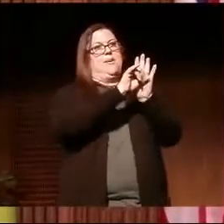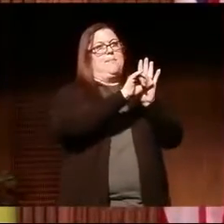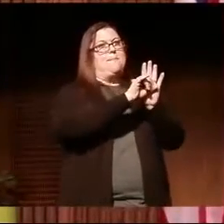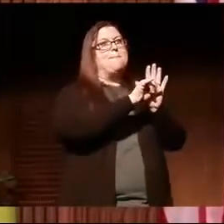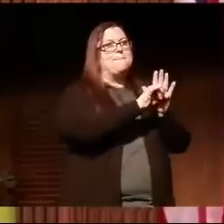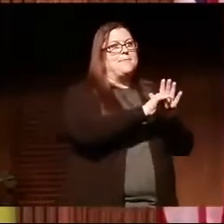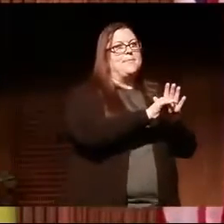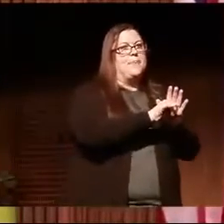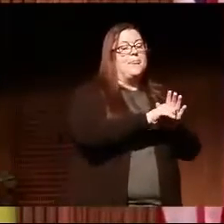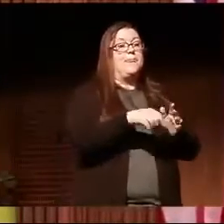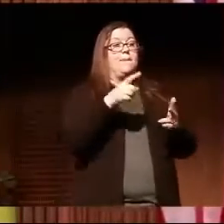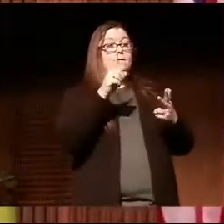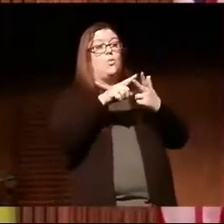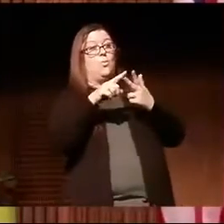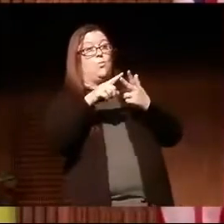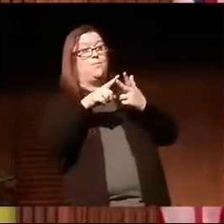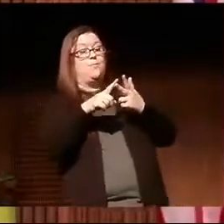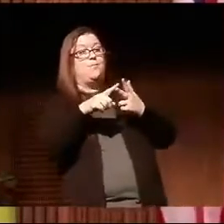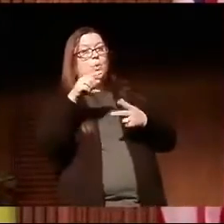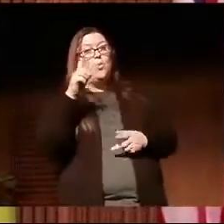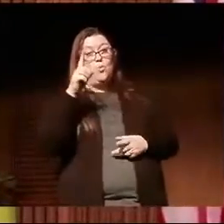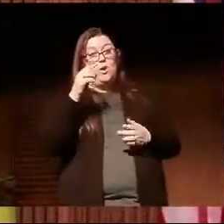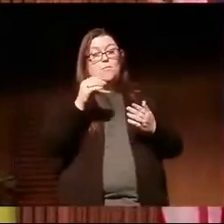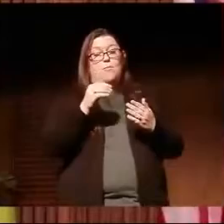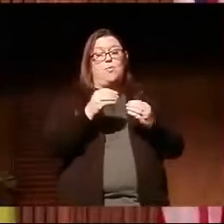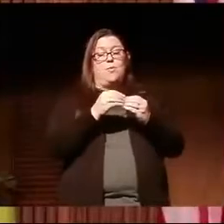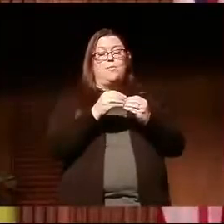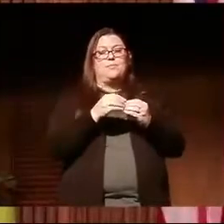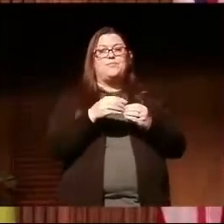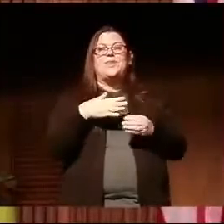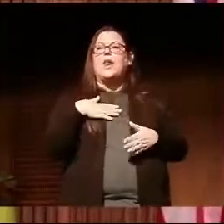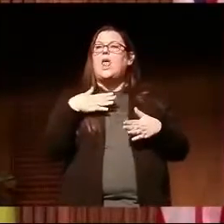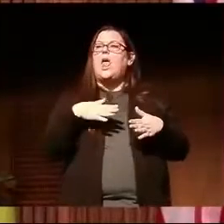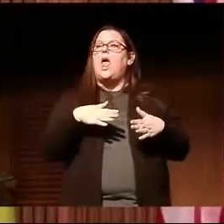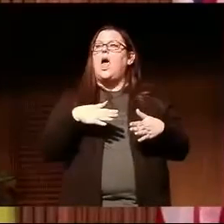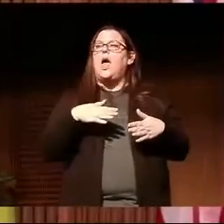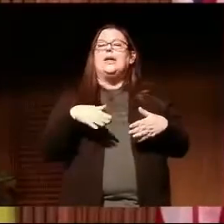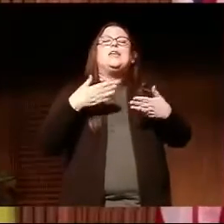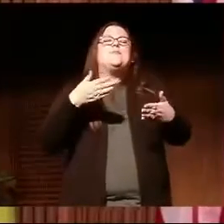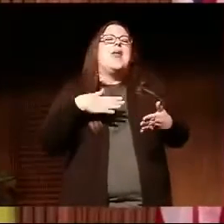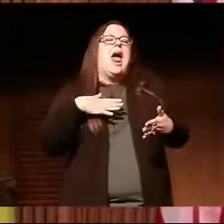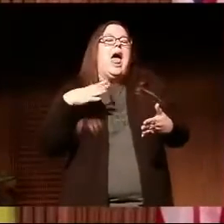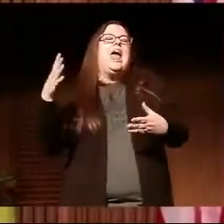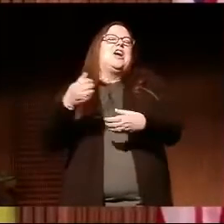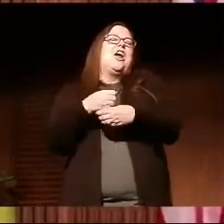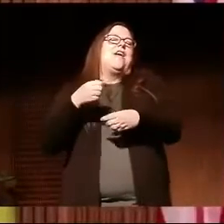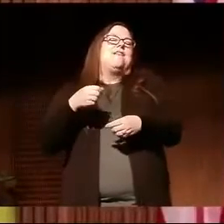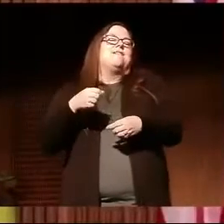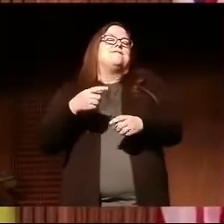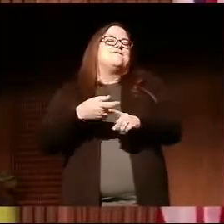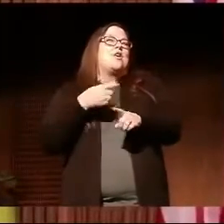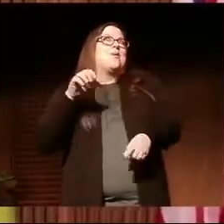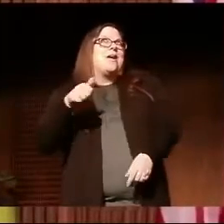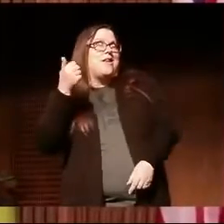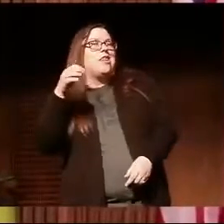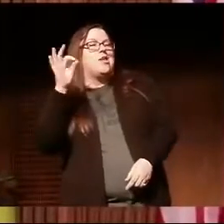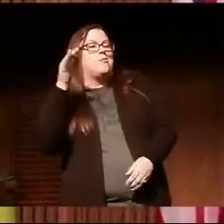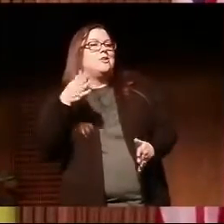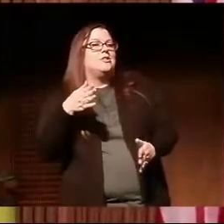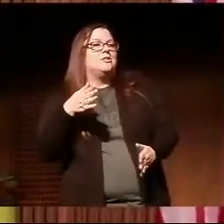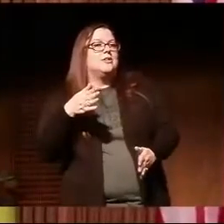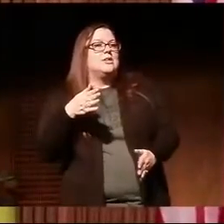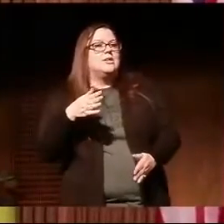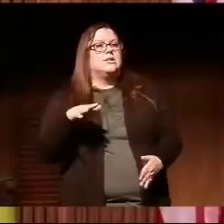And then one more thing. And I admit I got this from someone else, another preacher. But it's called good